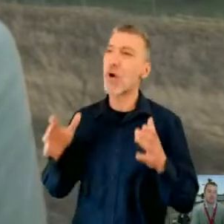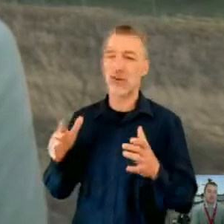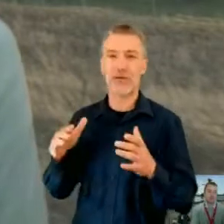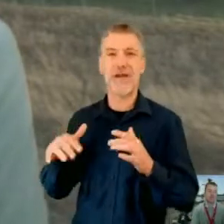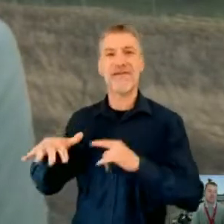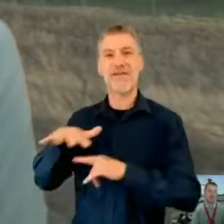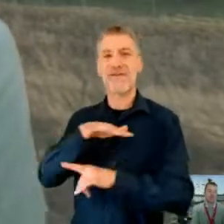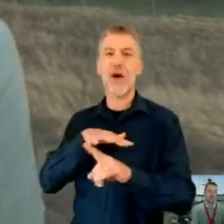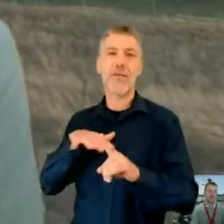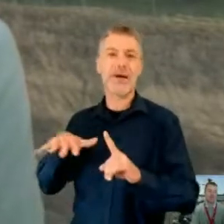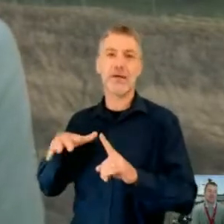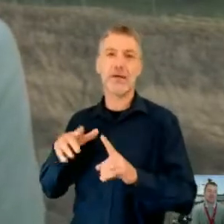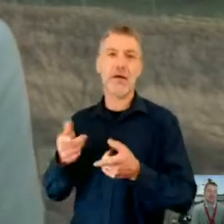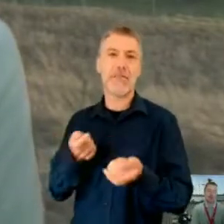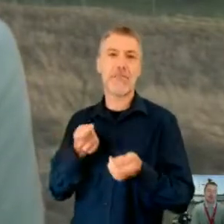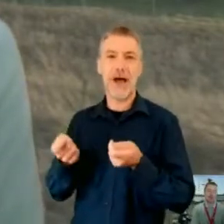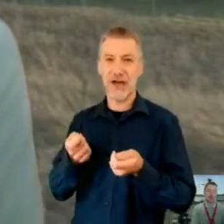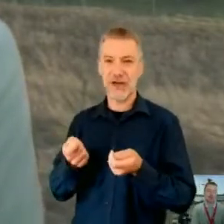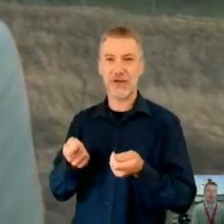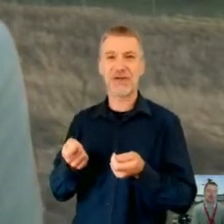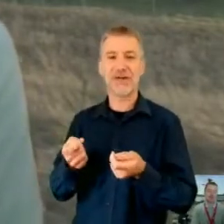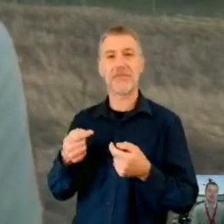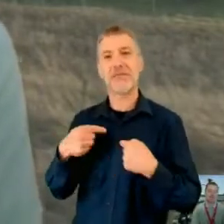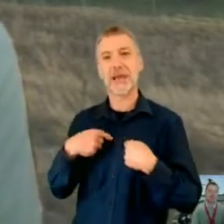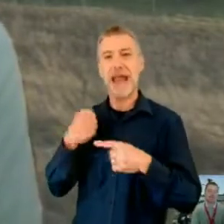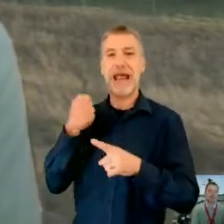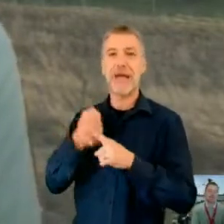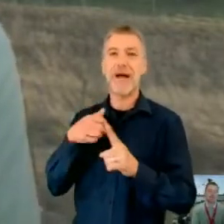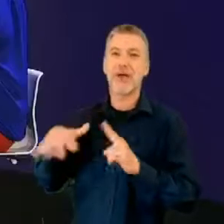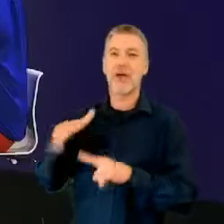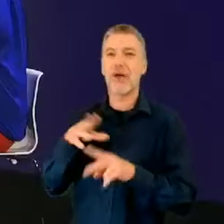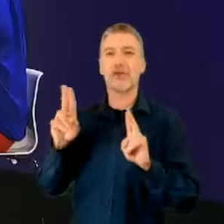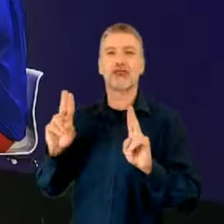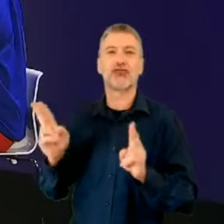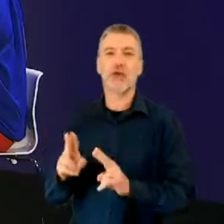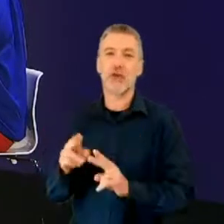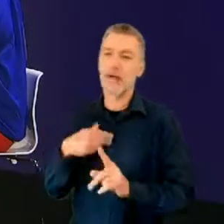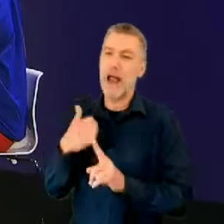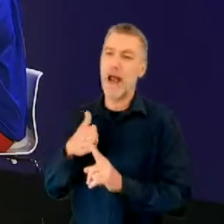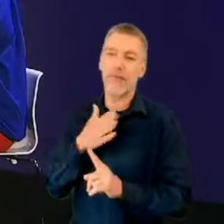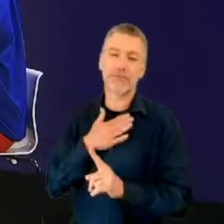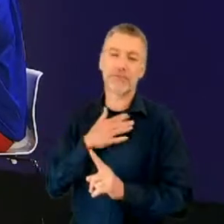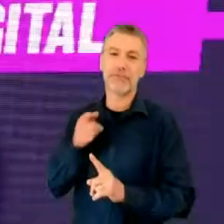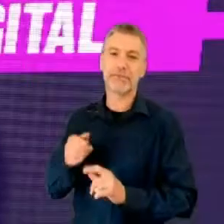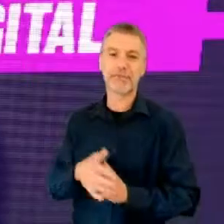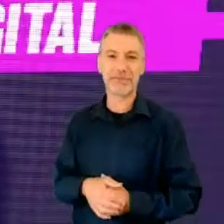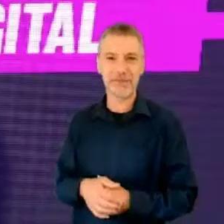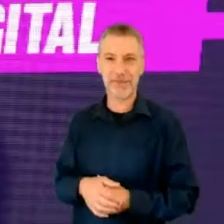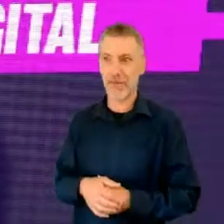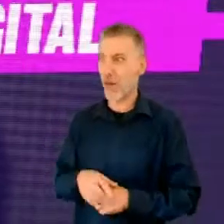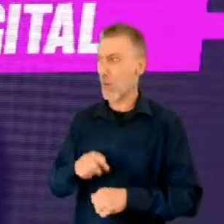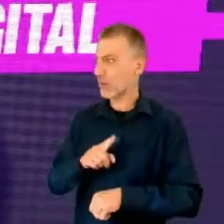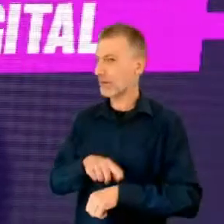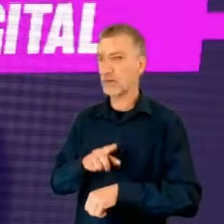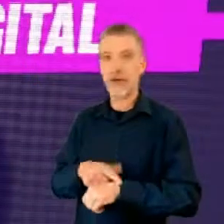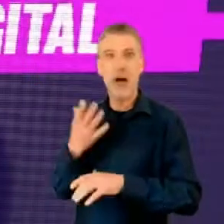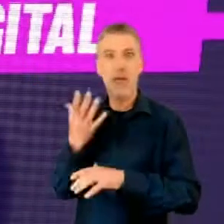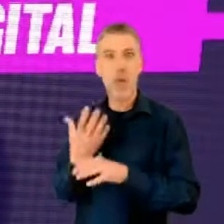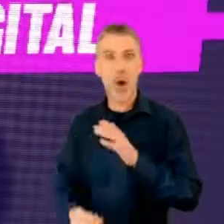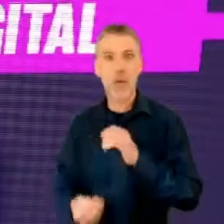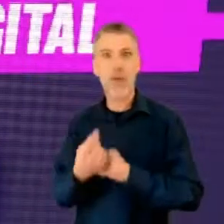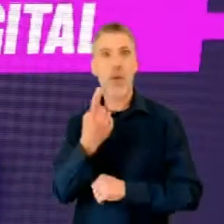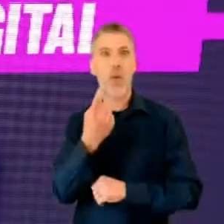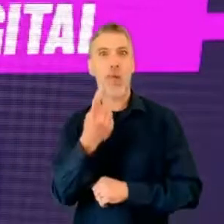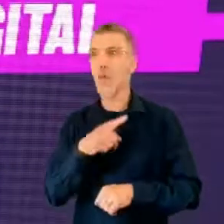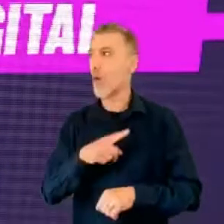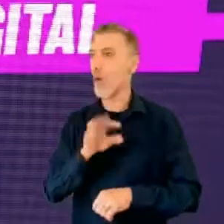helping reduce a company's impacts. Thank you so much. I can't believe how fast the time has gone. We've got time for just one more question,